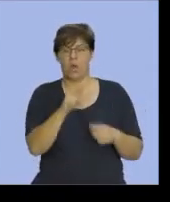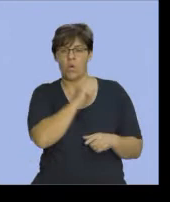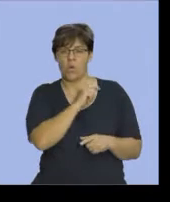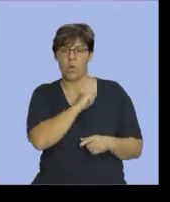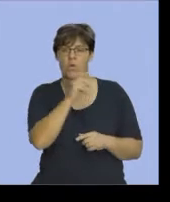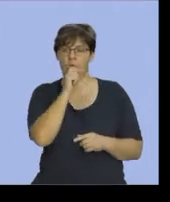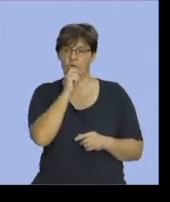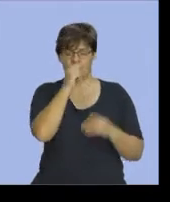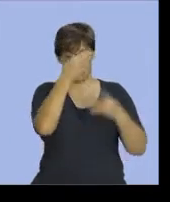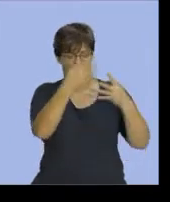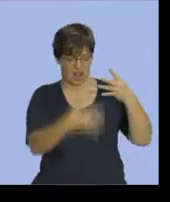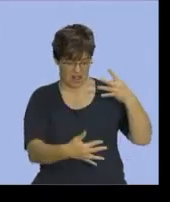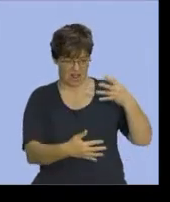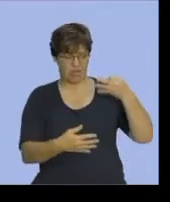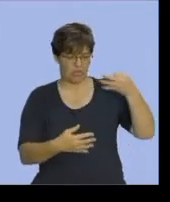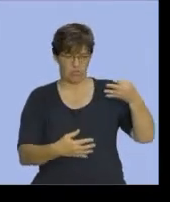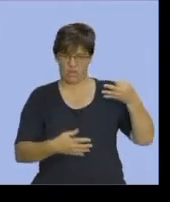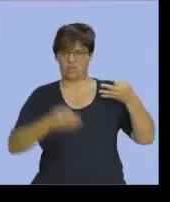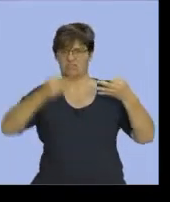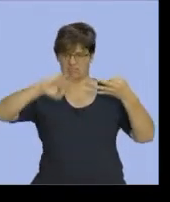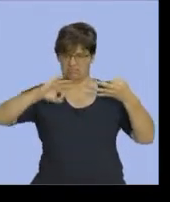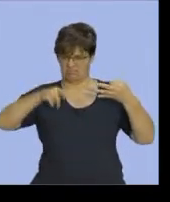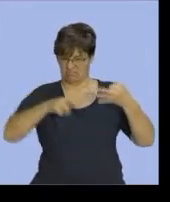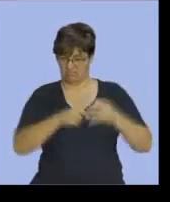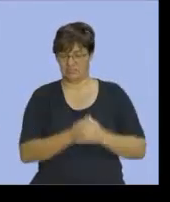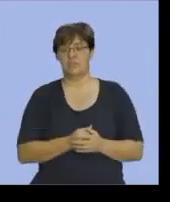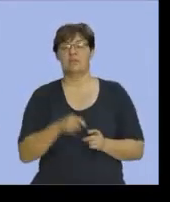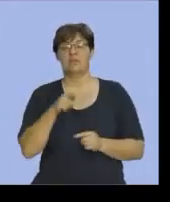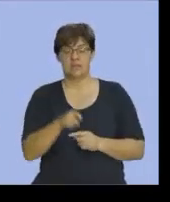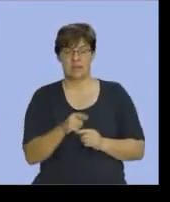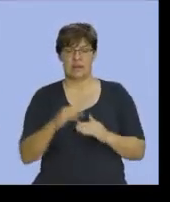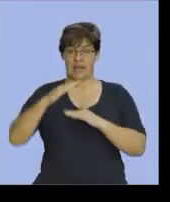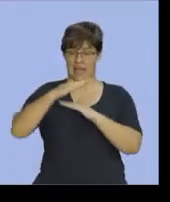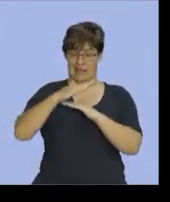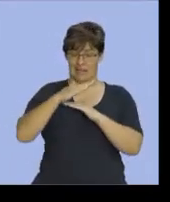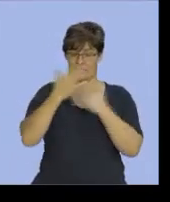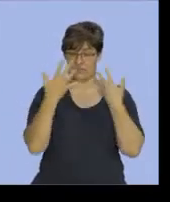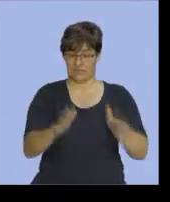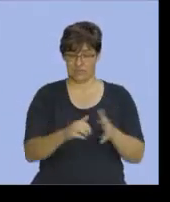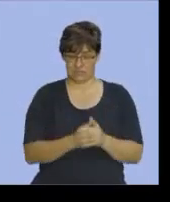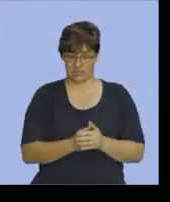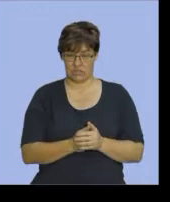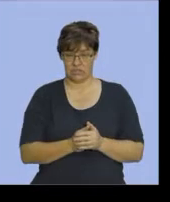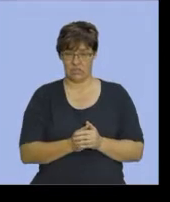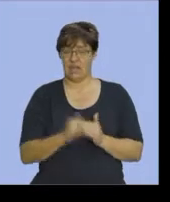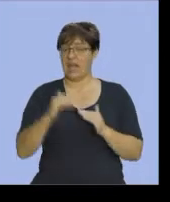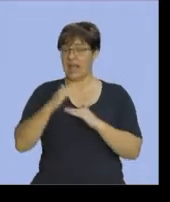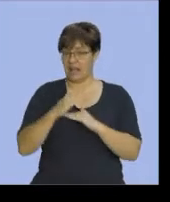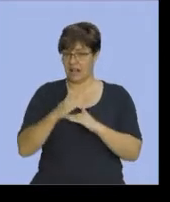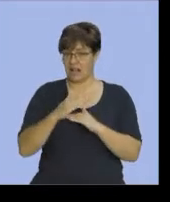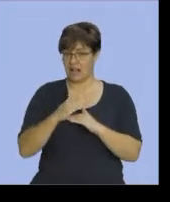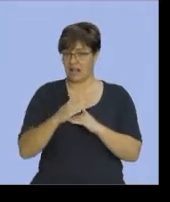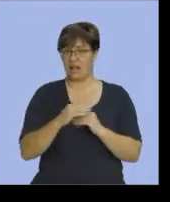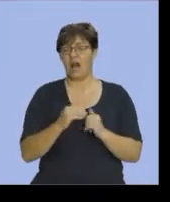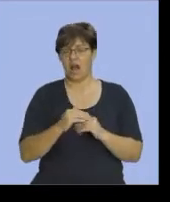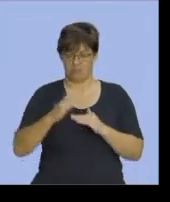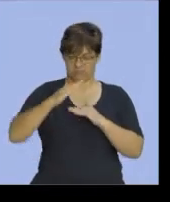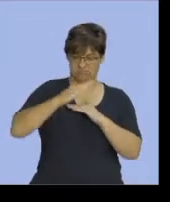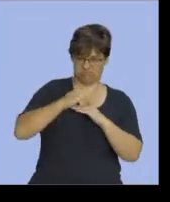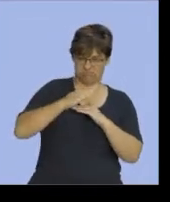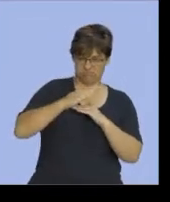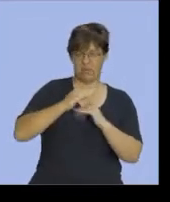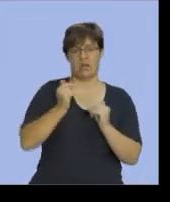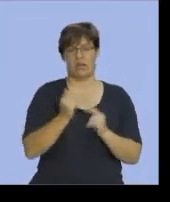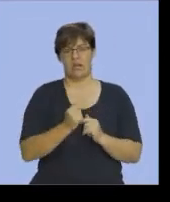and hypotenuse side. And then we spoke about angles. Remember that our angles are normally your acute angles